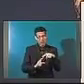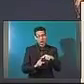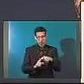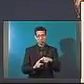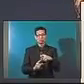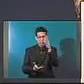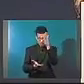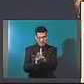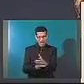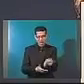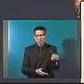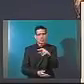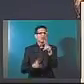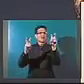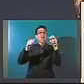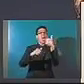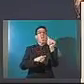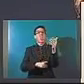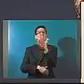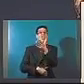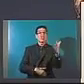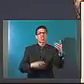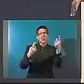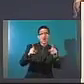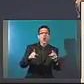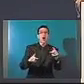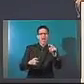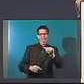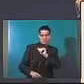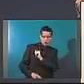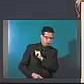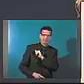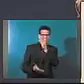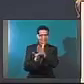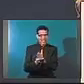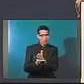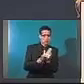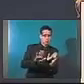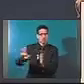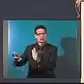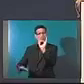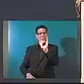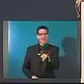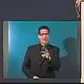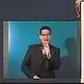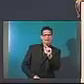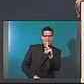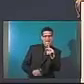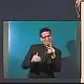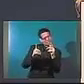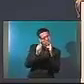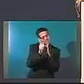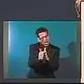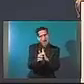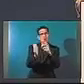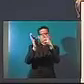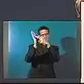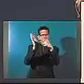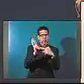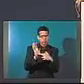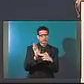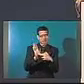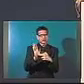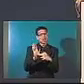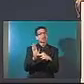down on the anything goes attitude of the past and instead push those banks to play by reasonable